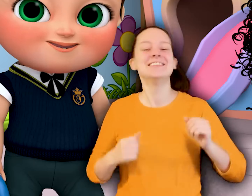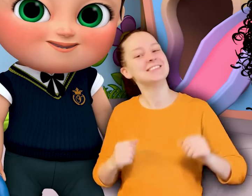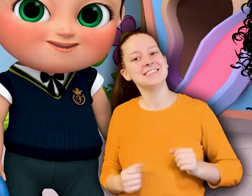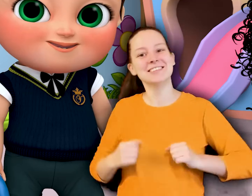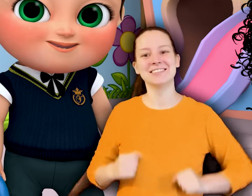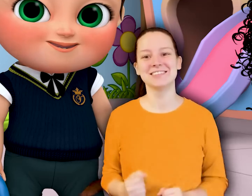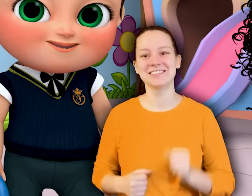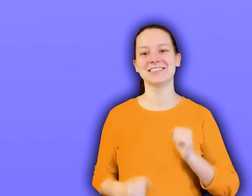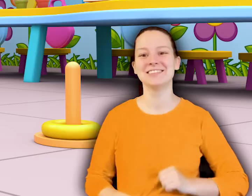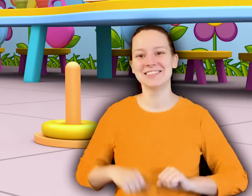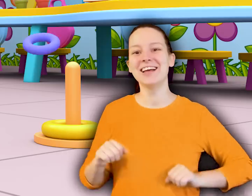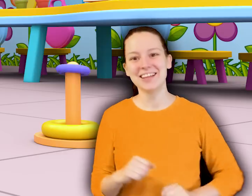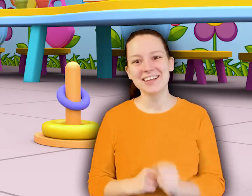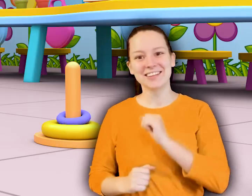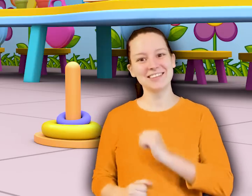bingo